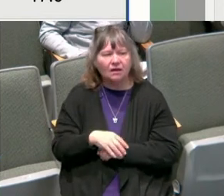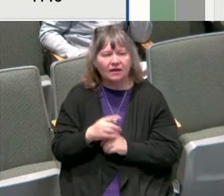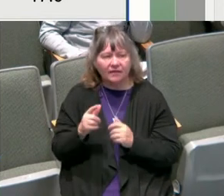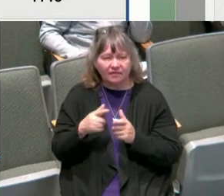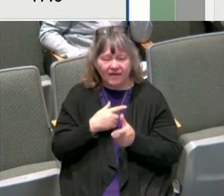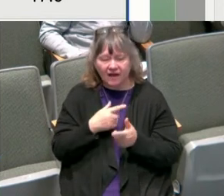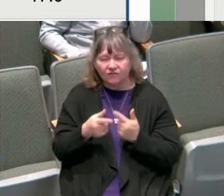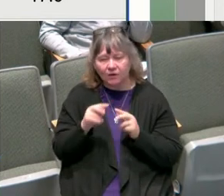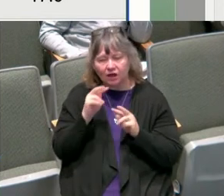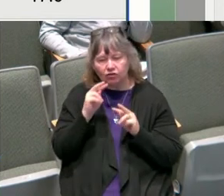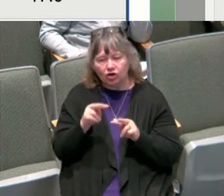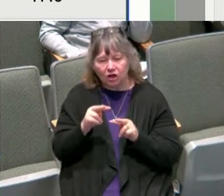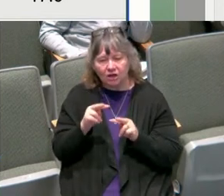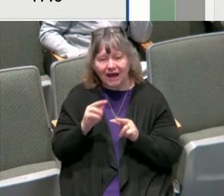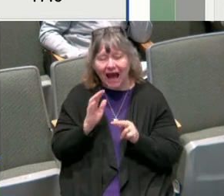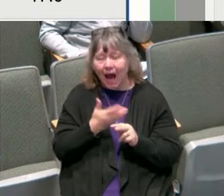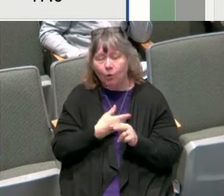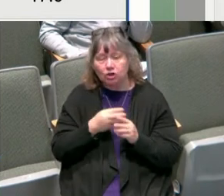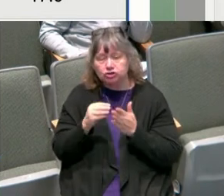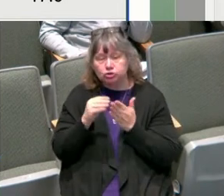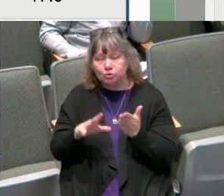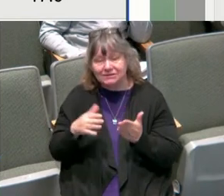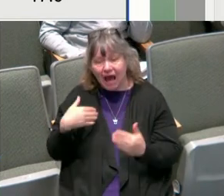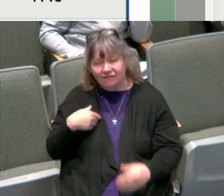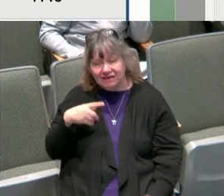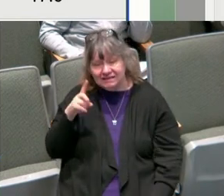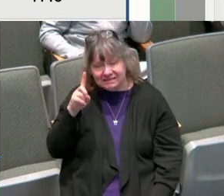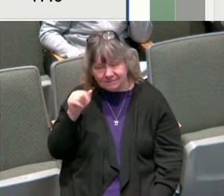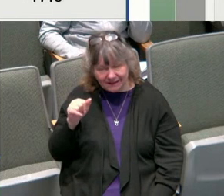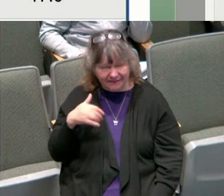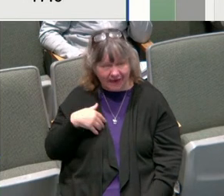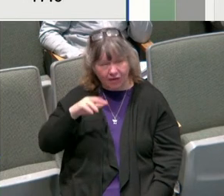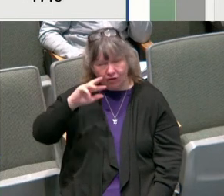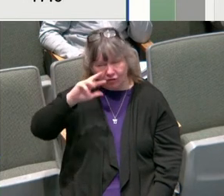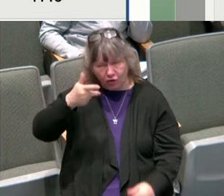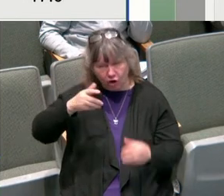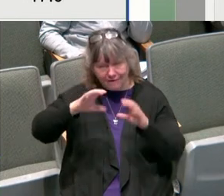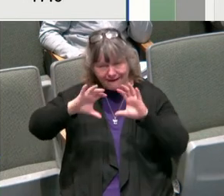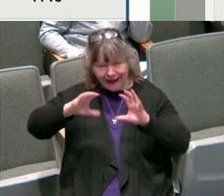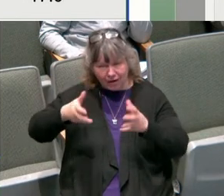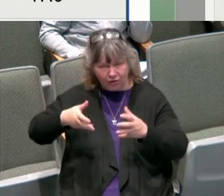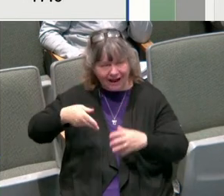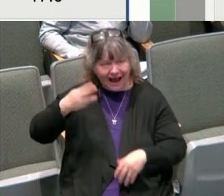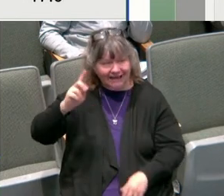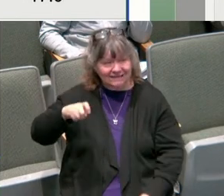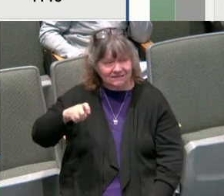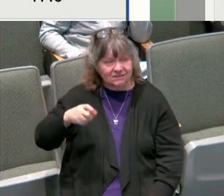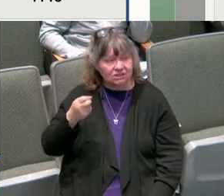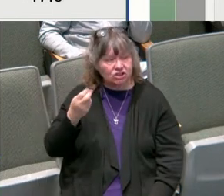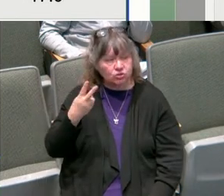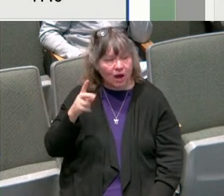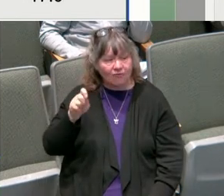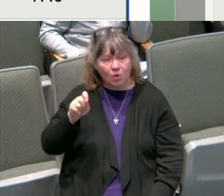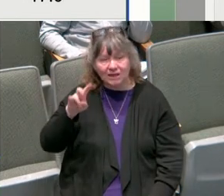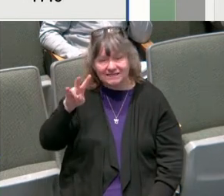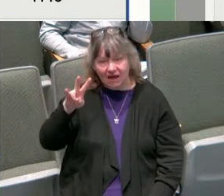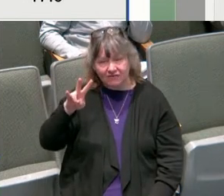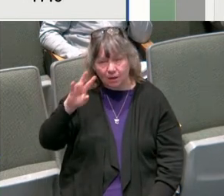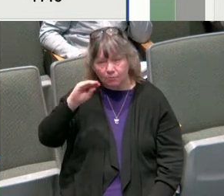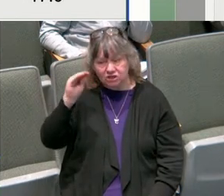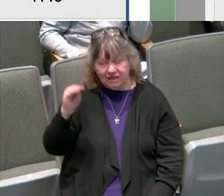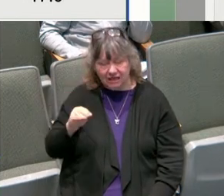um our students with disabilities that's the third category of high needs 12.7 percent of the population